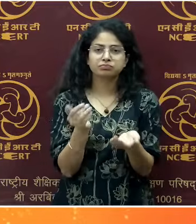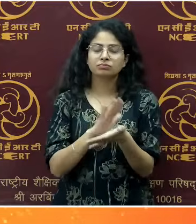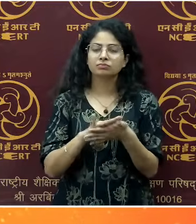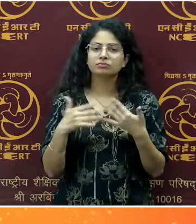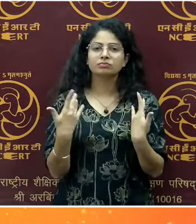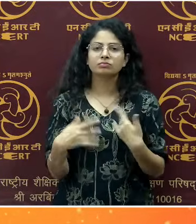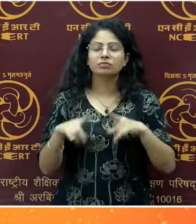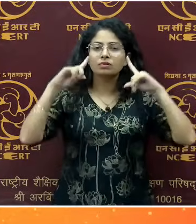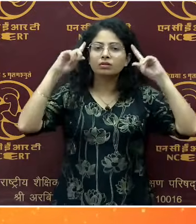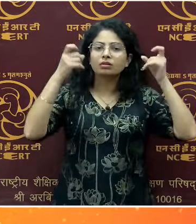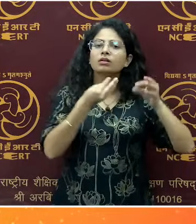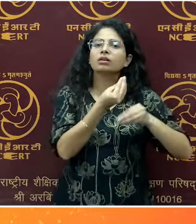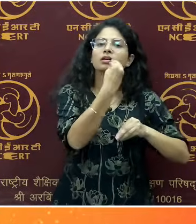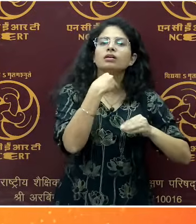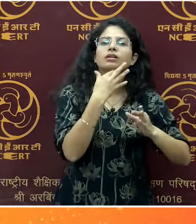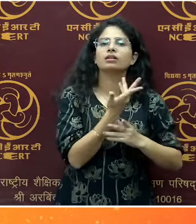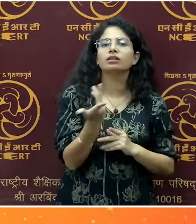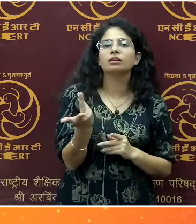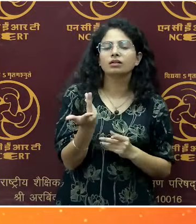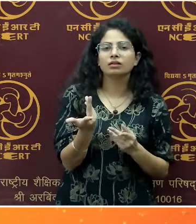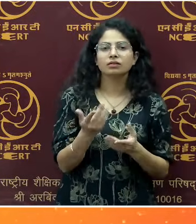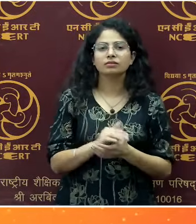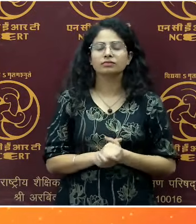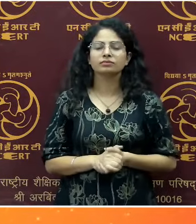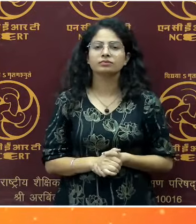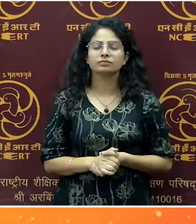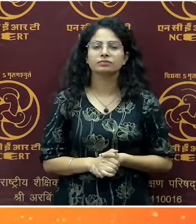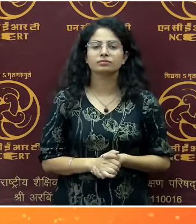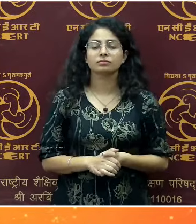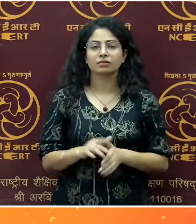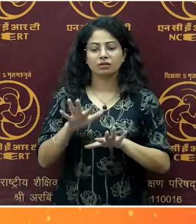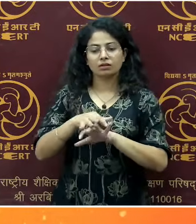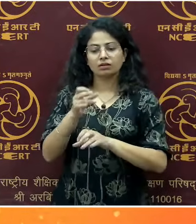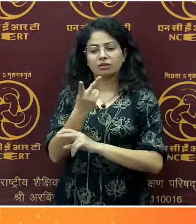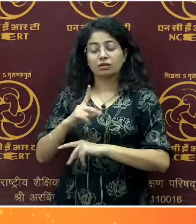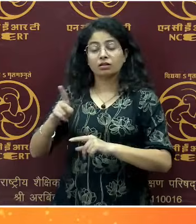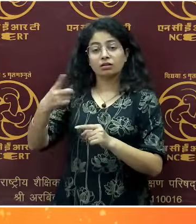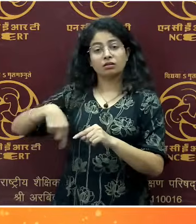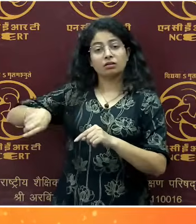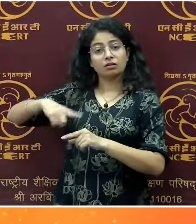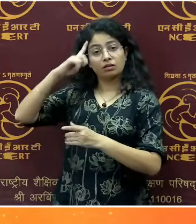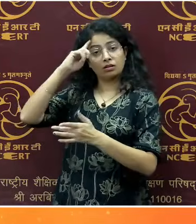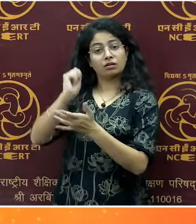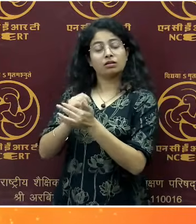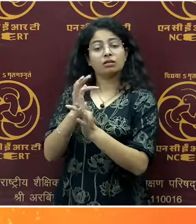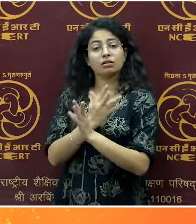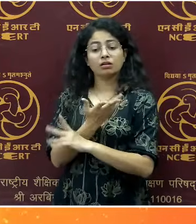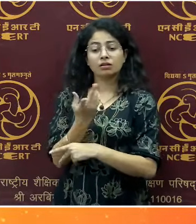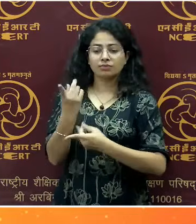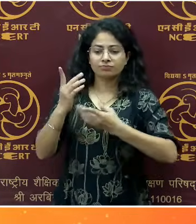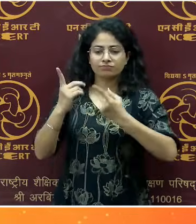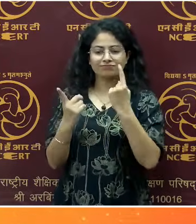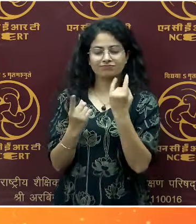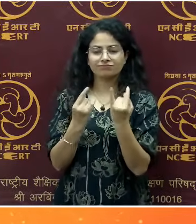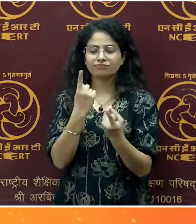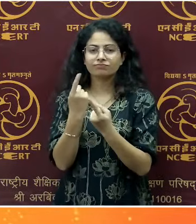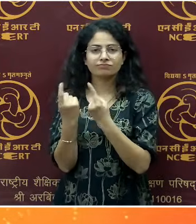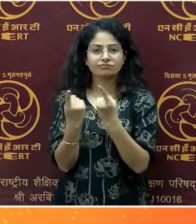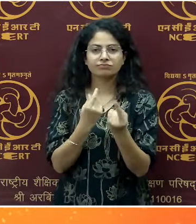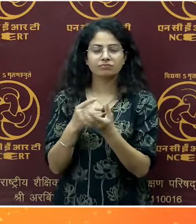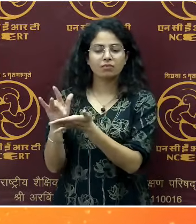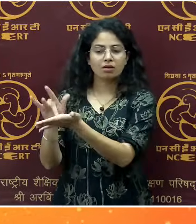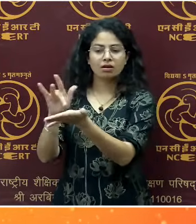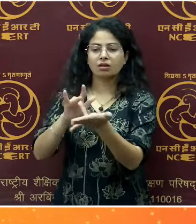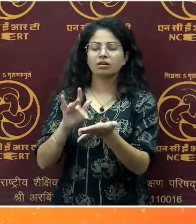the stag to eat and recover. The animals decided to find food elsewhere in